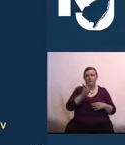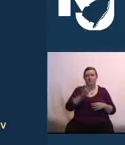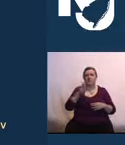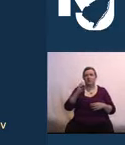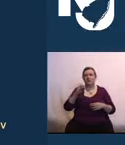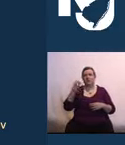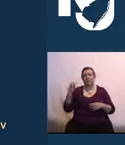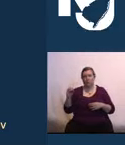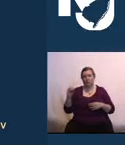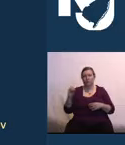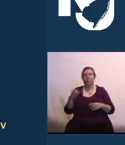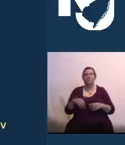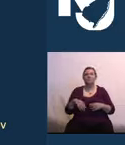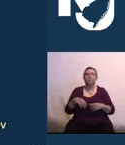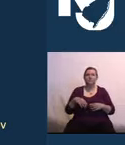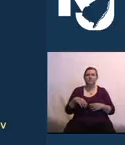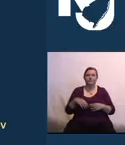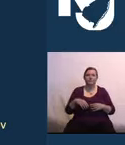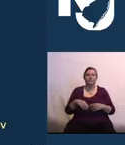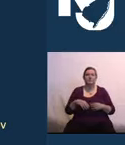855-647-7700. That's